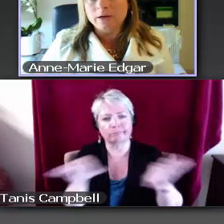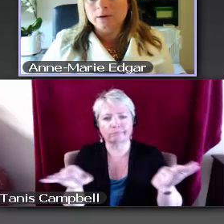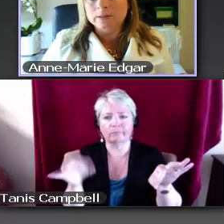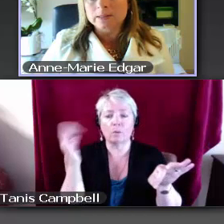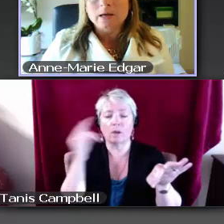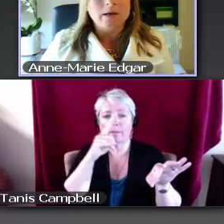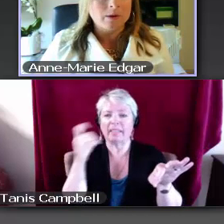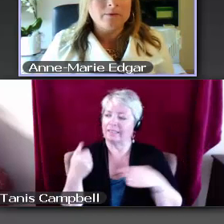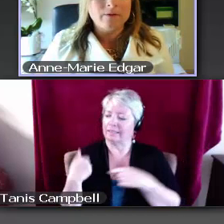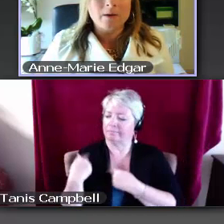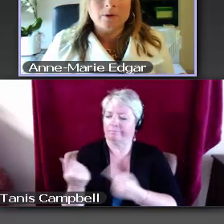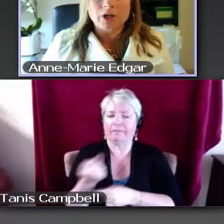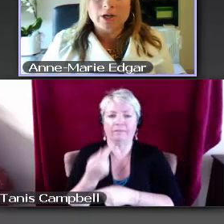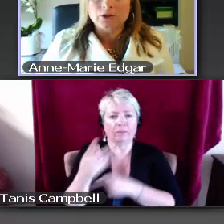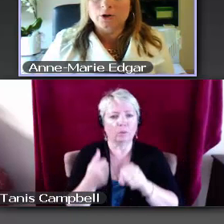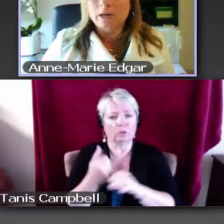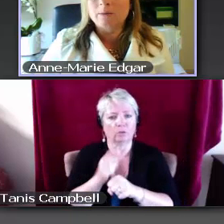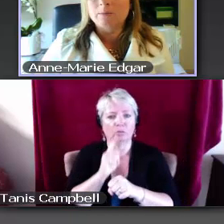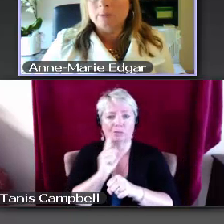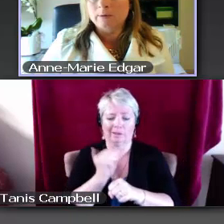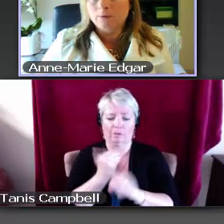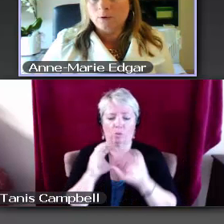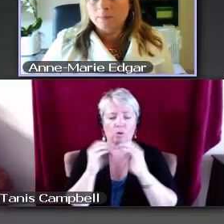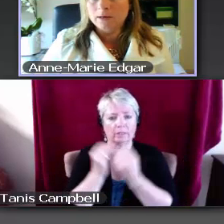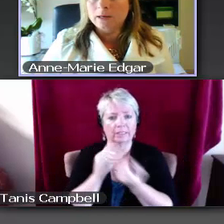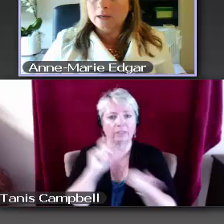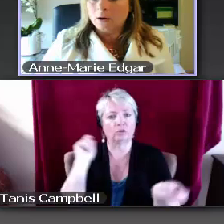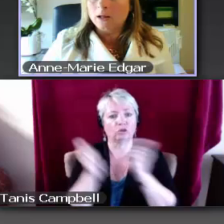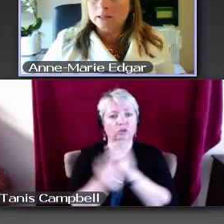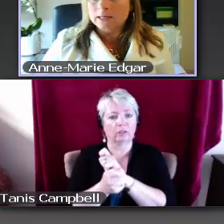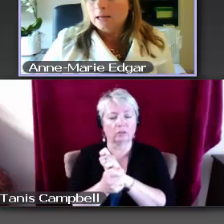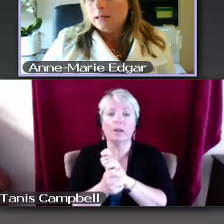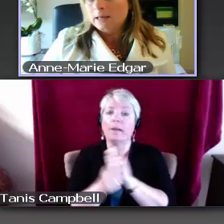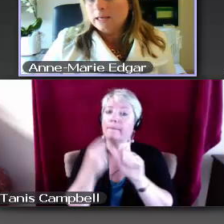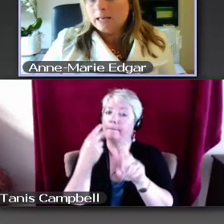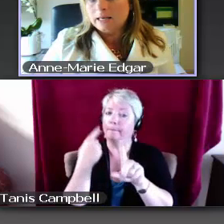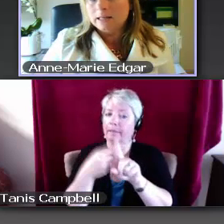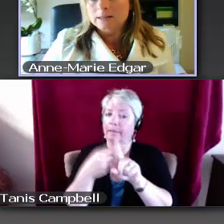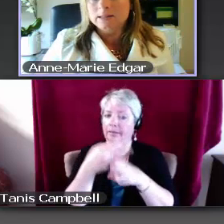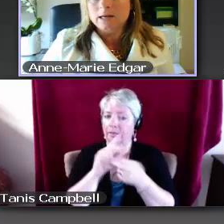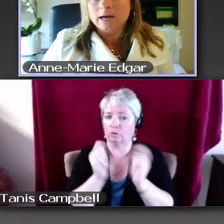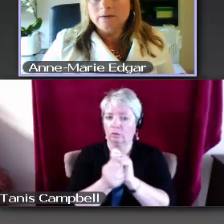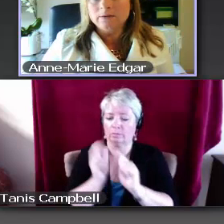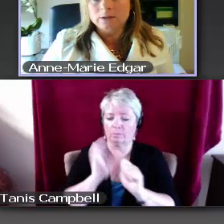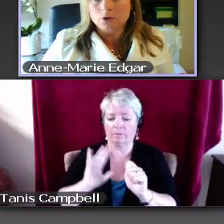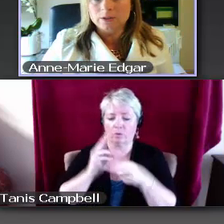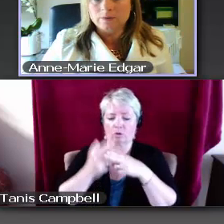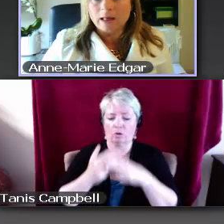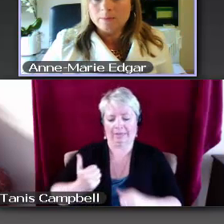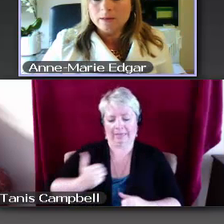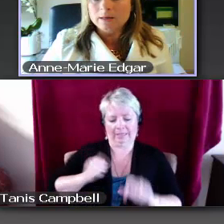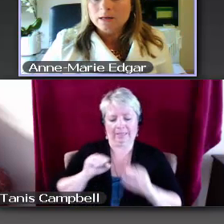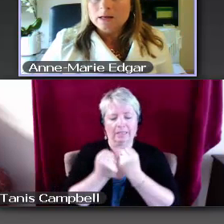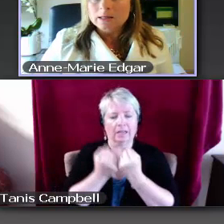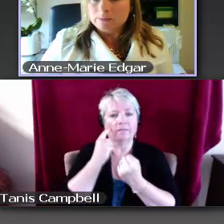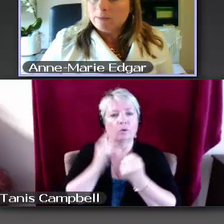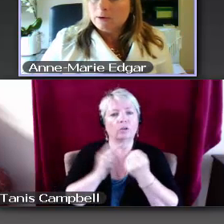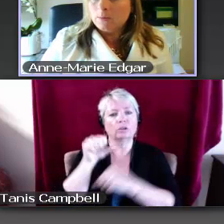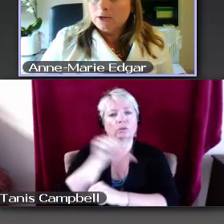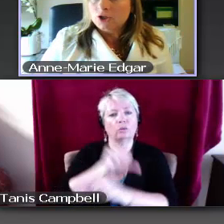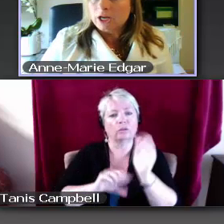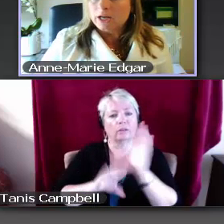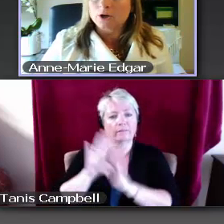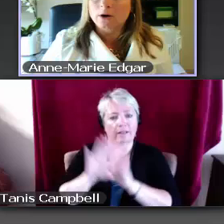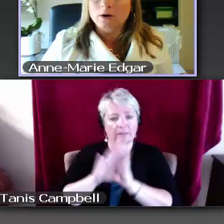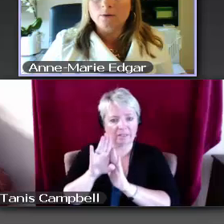couple of years. Well, in fact, we changed our name. We were formerly called the Canadian Society for Social Development. So we've